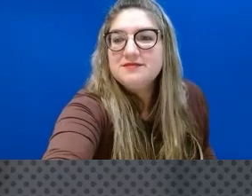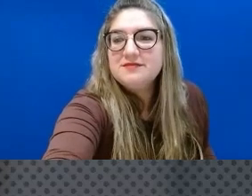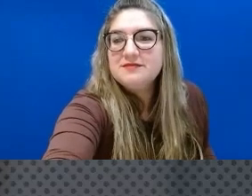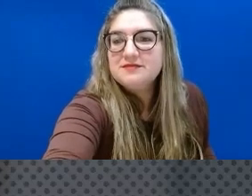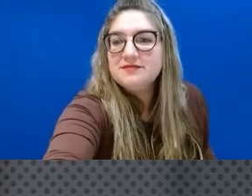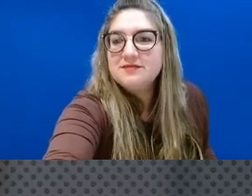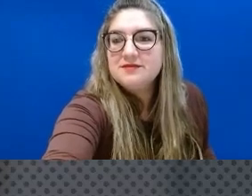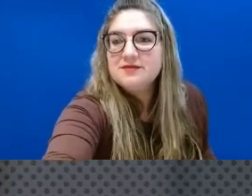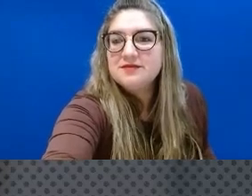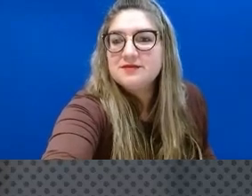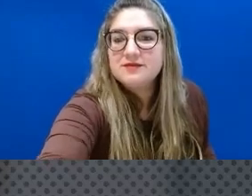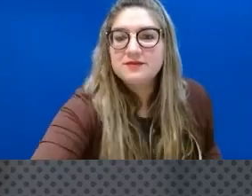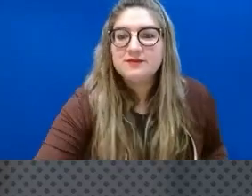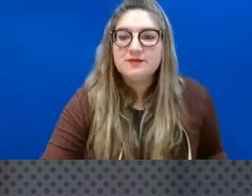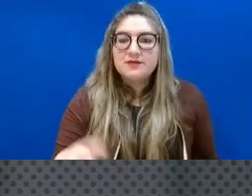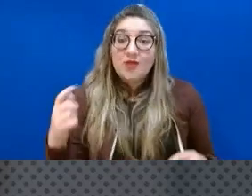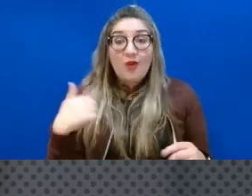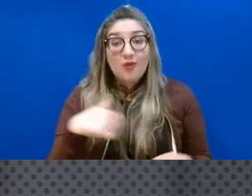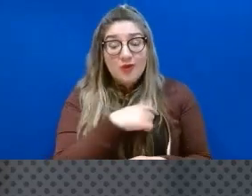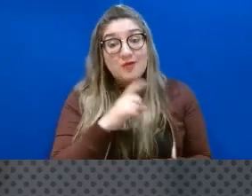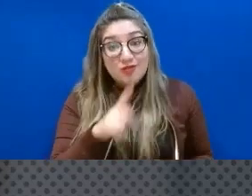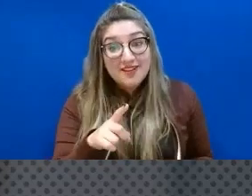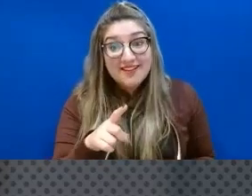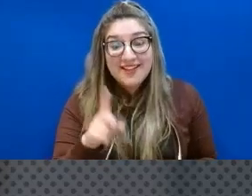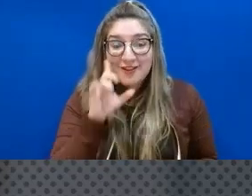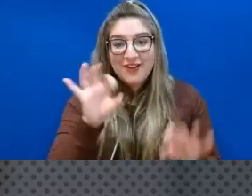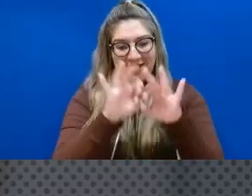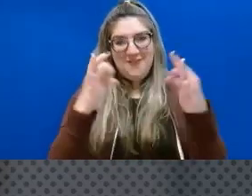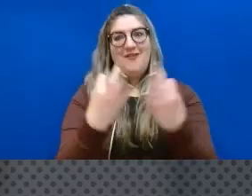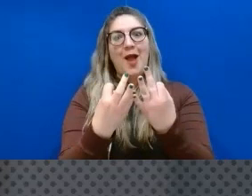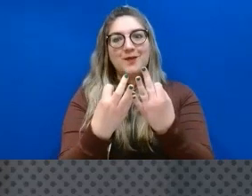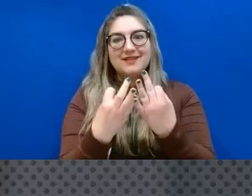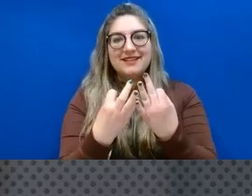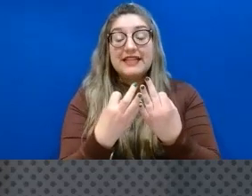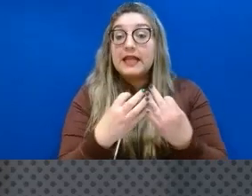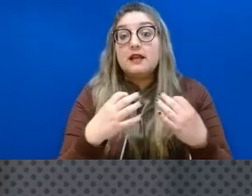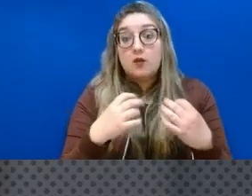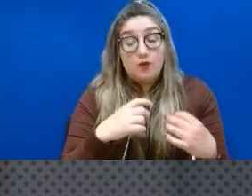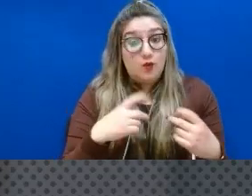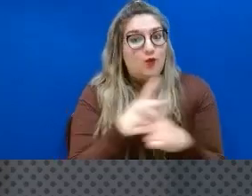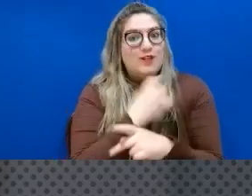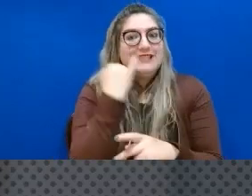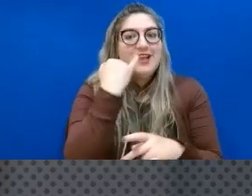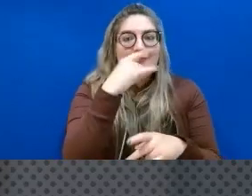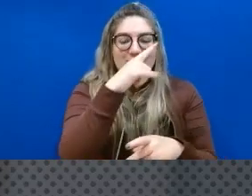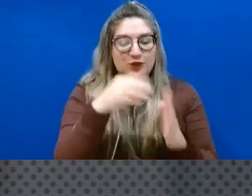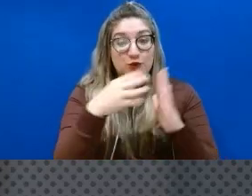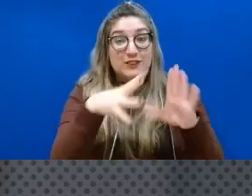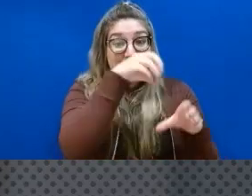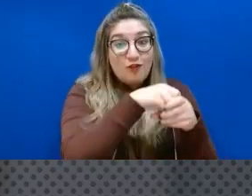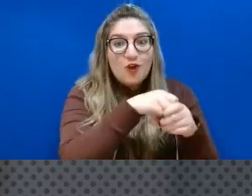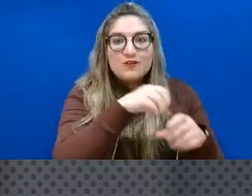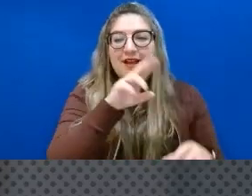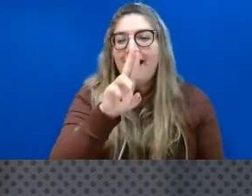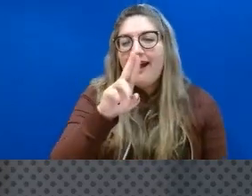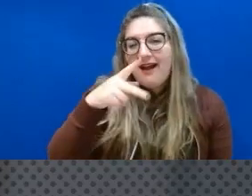We're really like, we really are a family in a sense, especially if our students were in Upward Bound in high school. A lot of our students are in TRIO now, right?